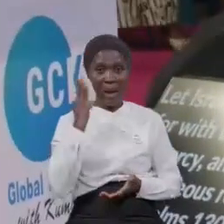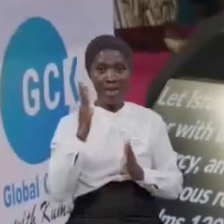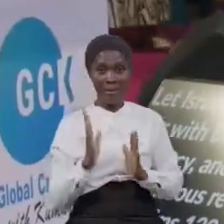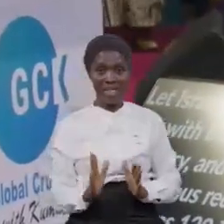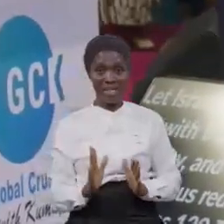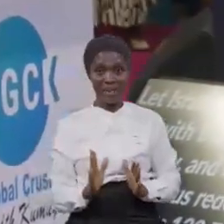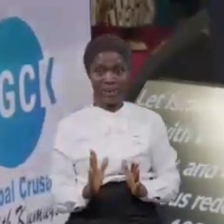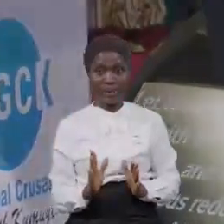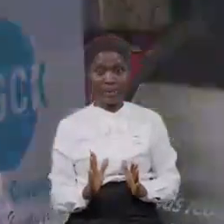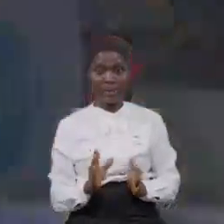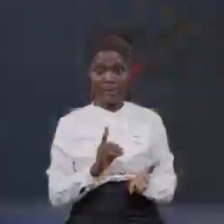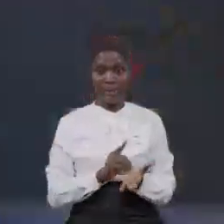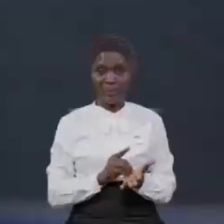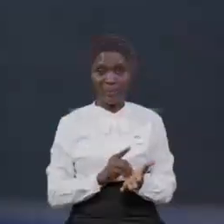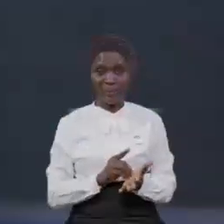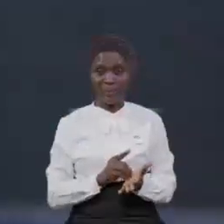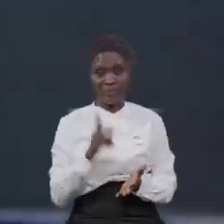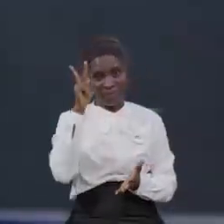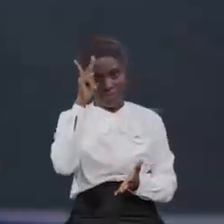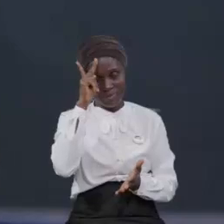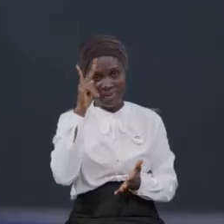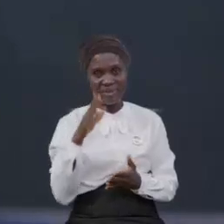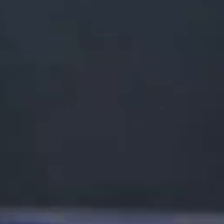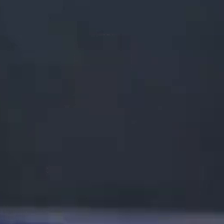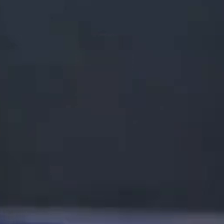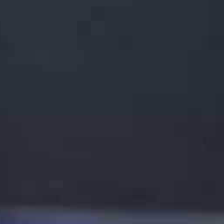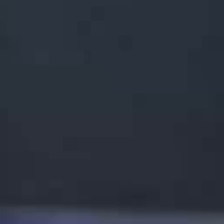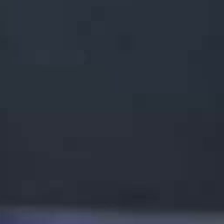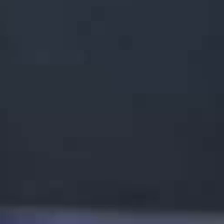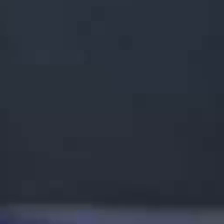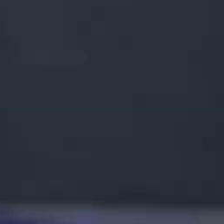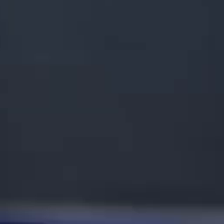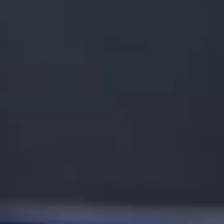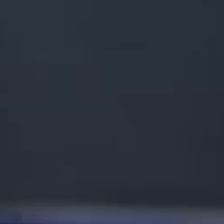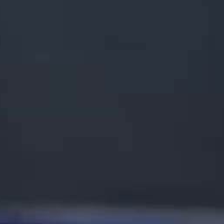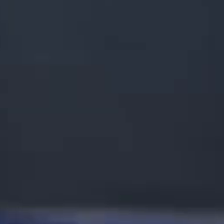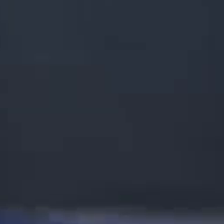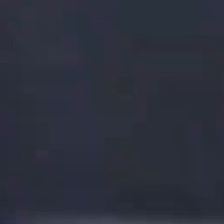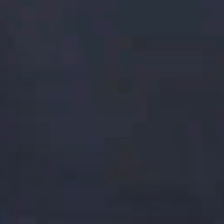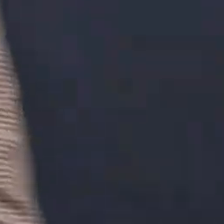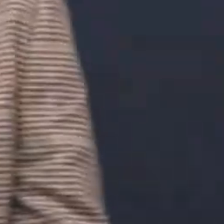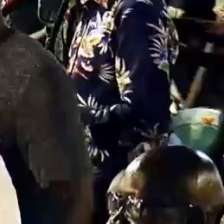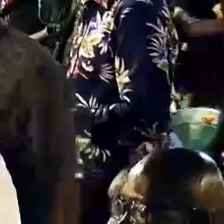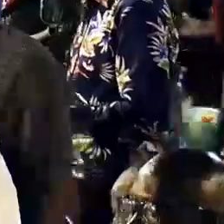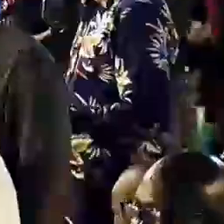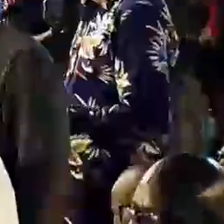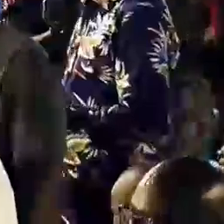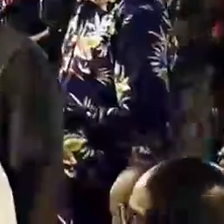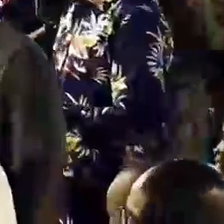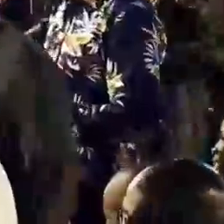Dr. W.F. Kumuyi. You are very welcome, sir. Thank you, Pastor. God bless you, sir. Everybody, praise the Lord.